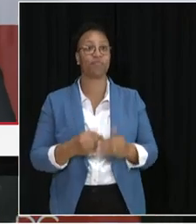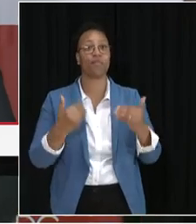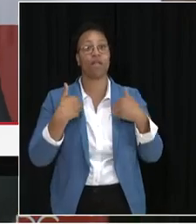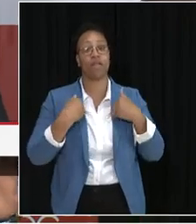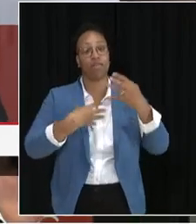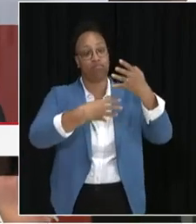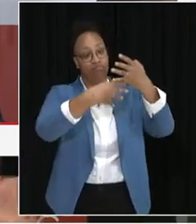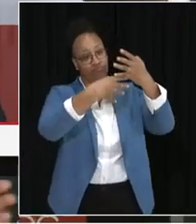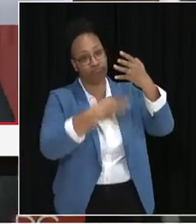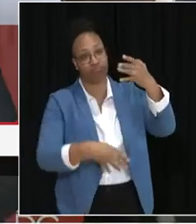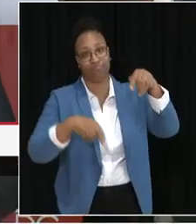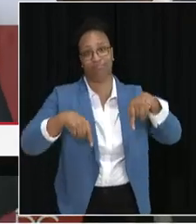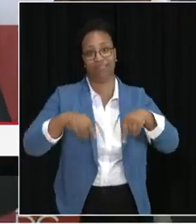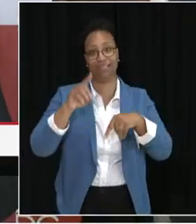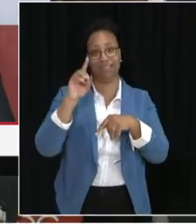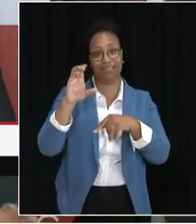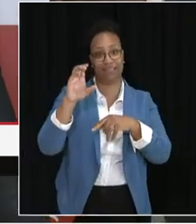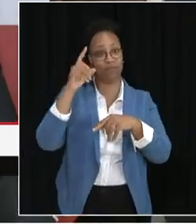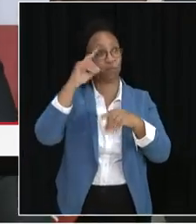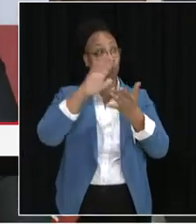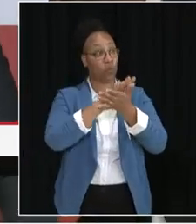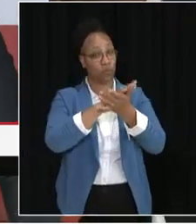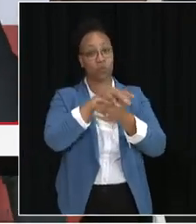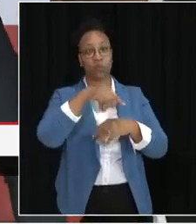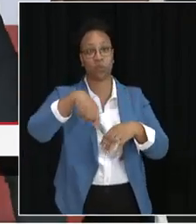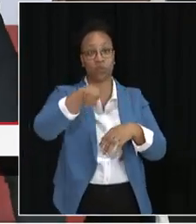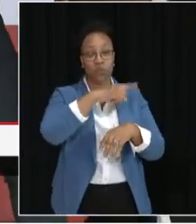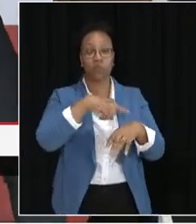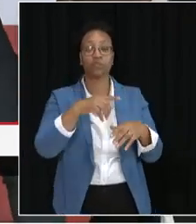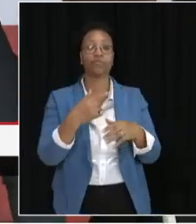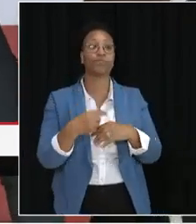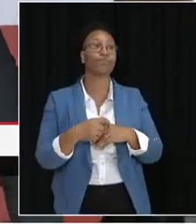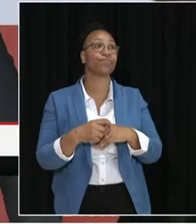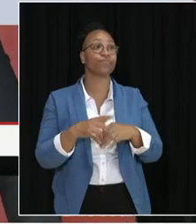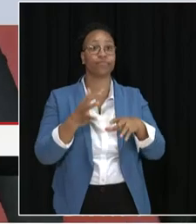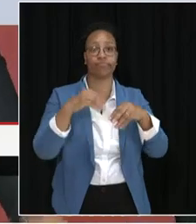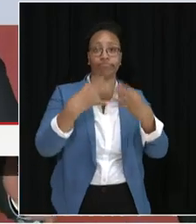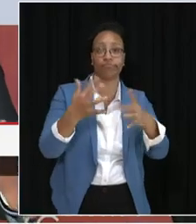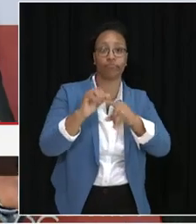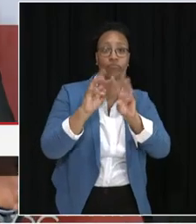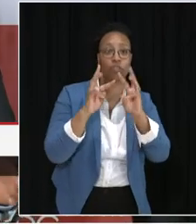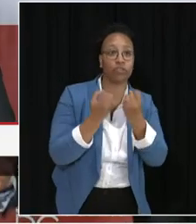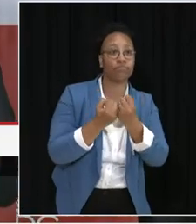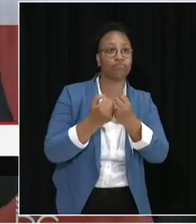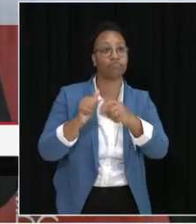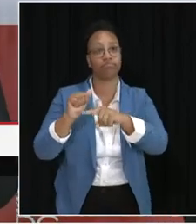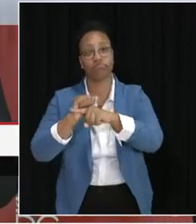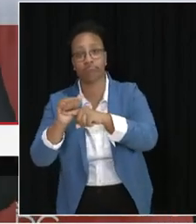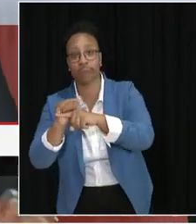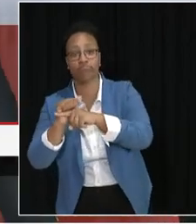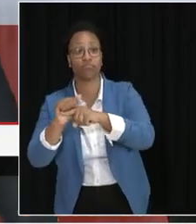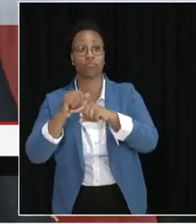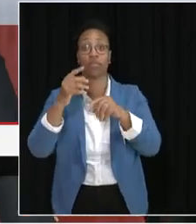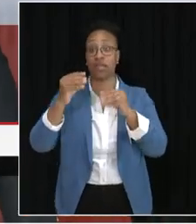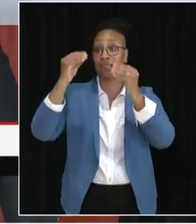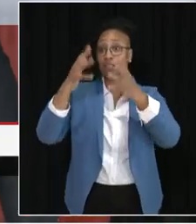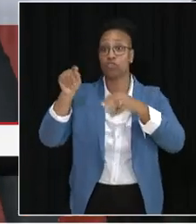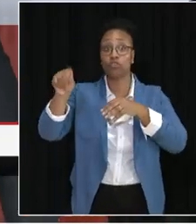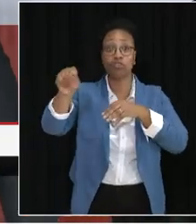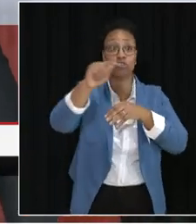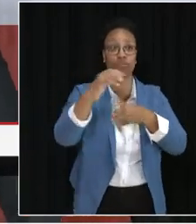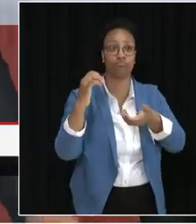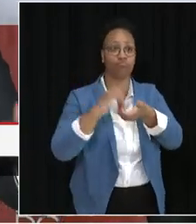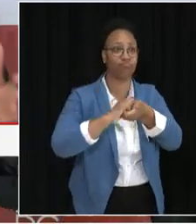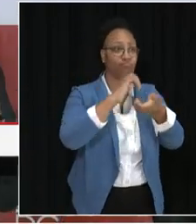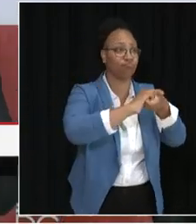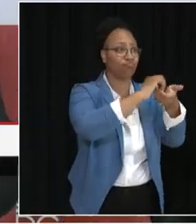into coaching other teachers, providing professional learning with other teachers. And we find that teachers who provide professional learning to teach us to